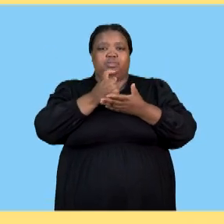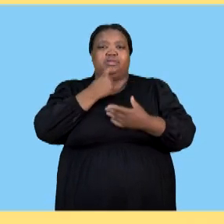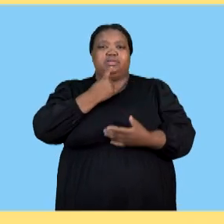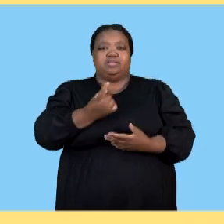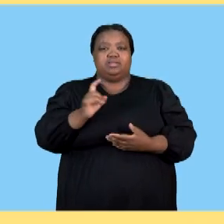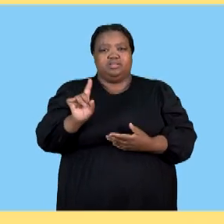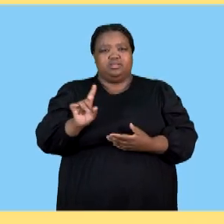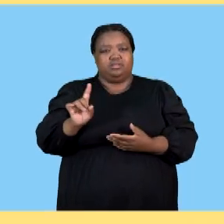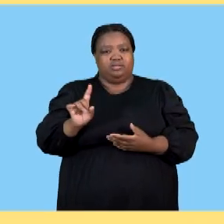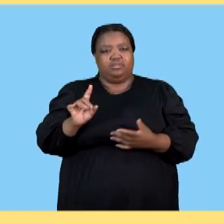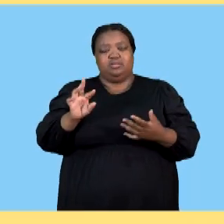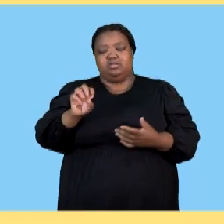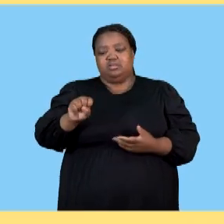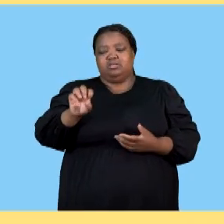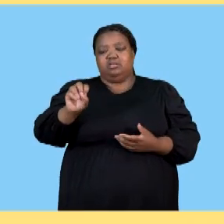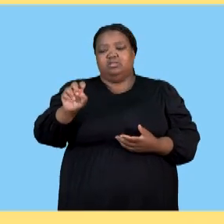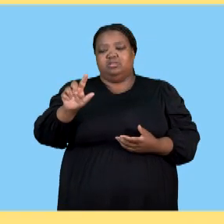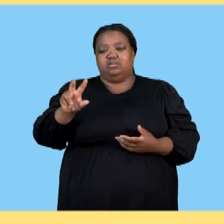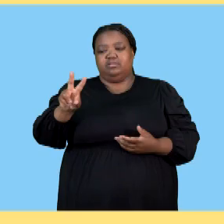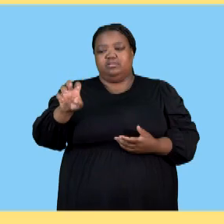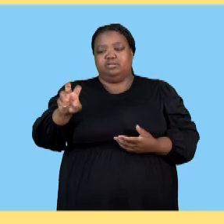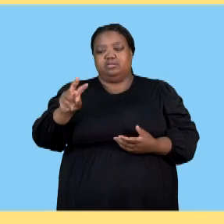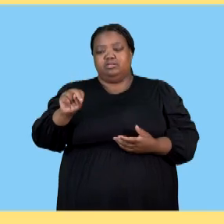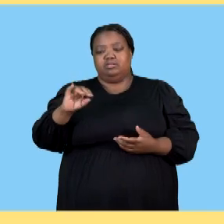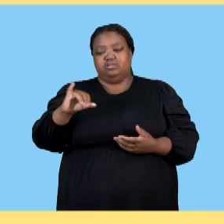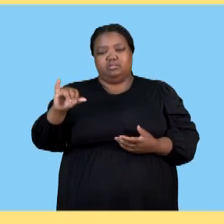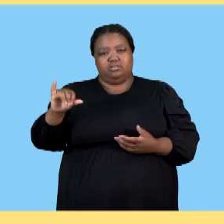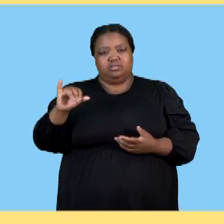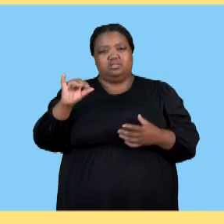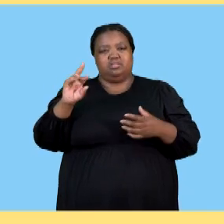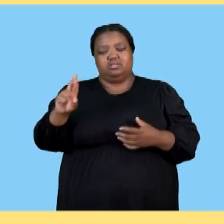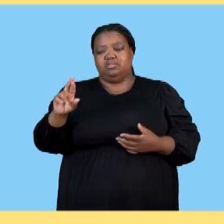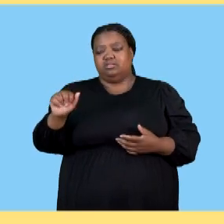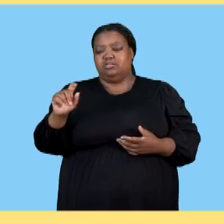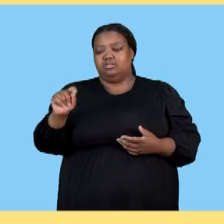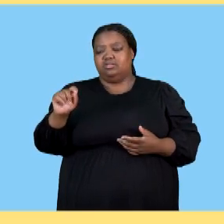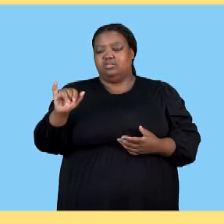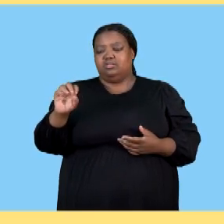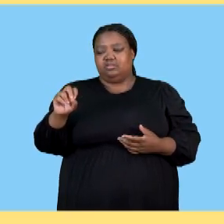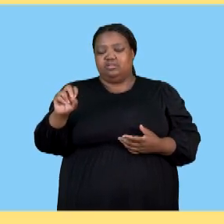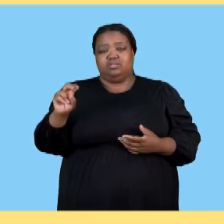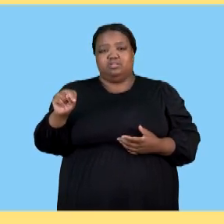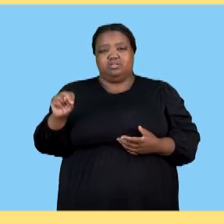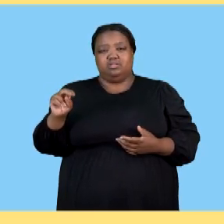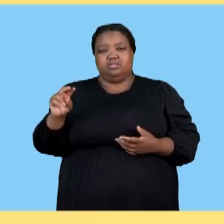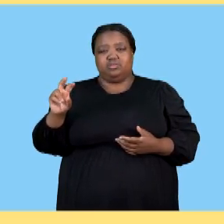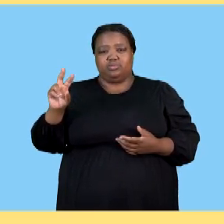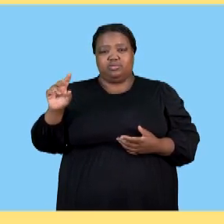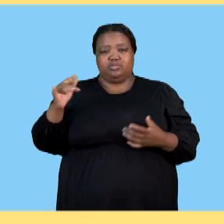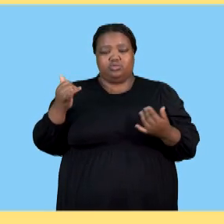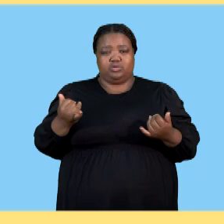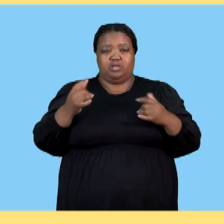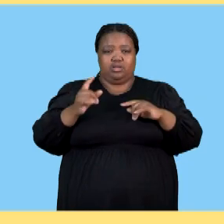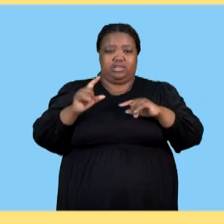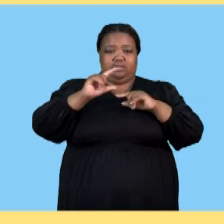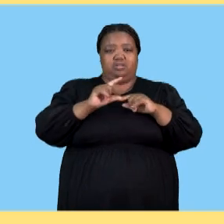I would then say the solvency ratio, I will need to have the name of the financial indicator. The solvency ratio has increased. The word